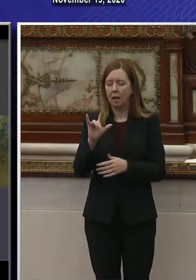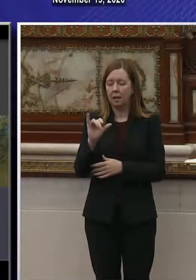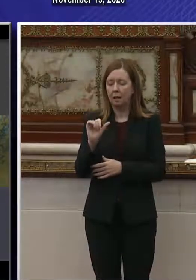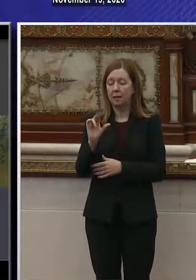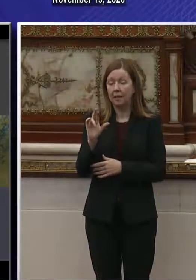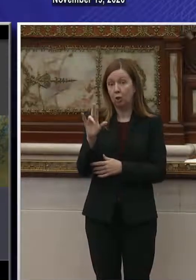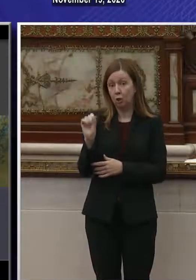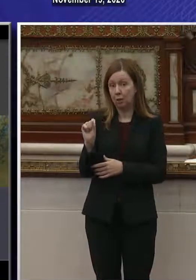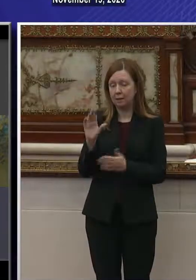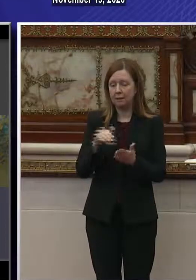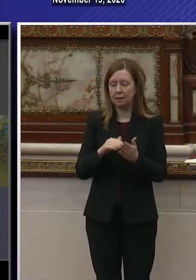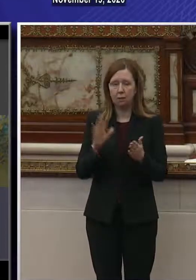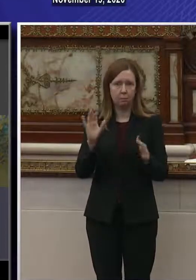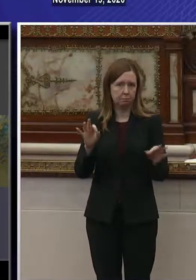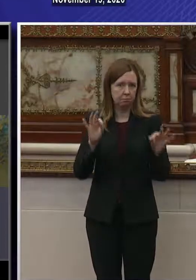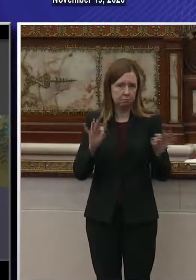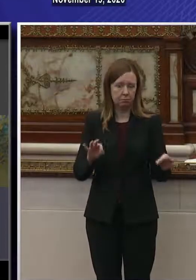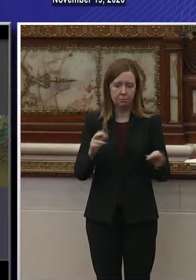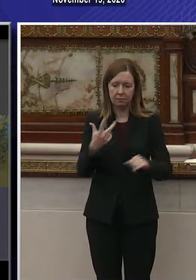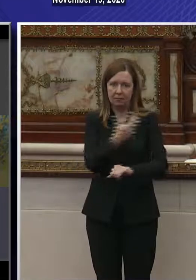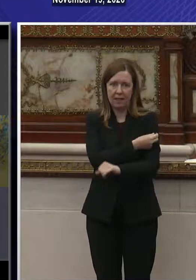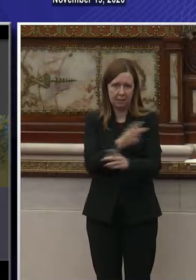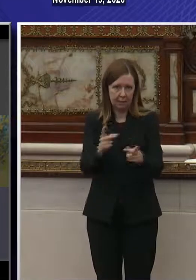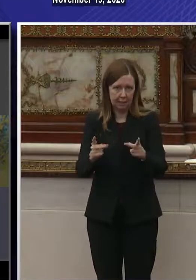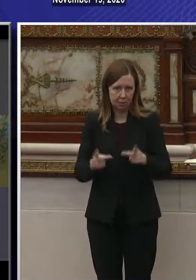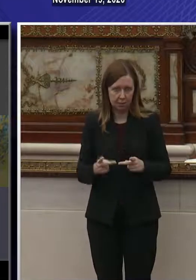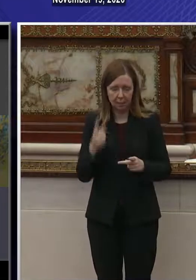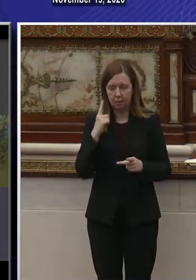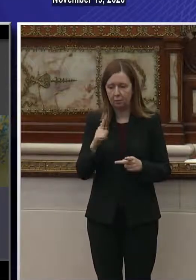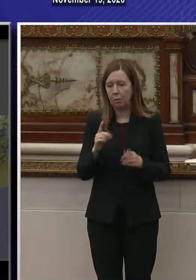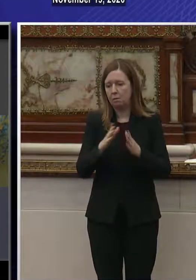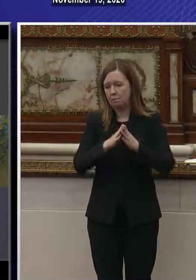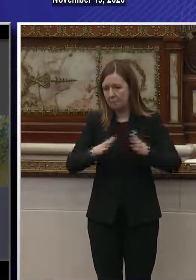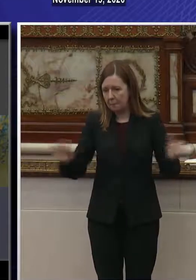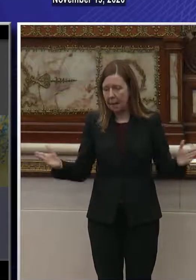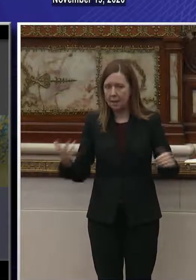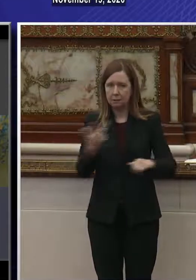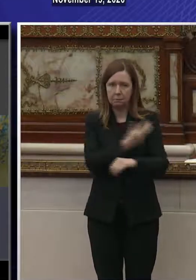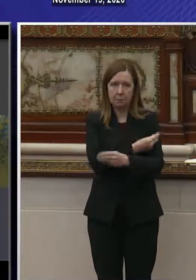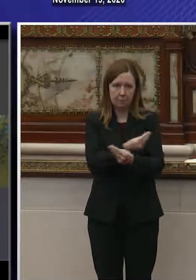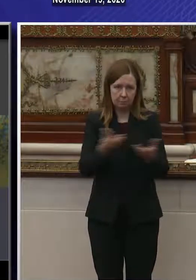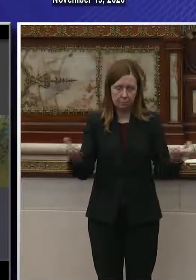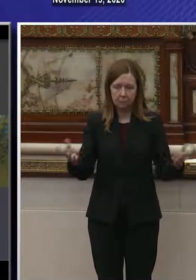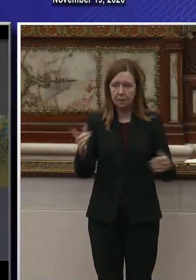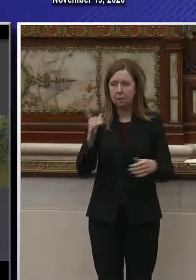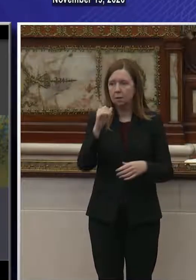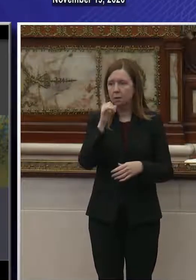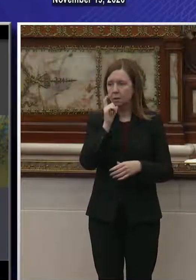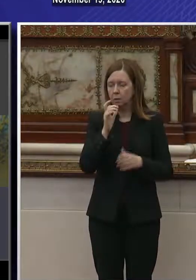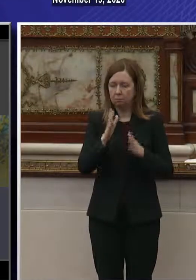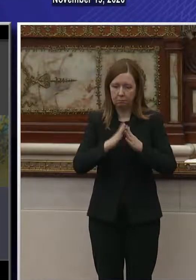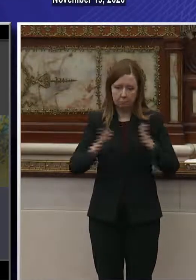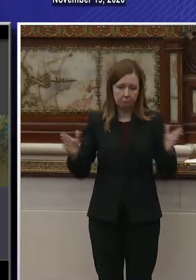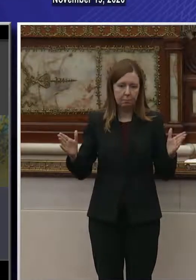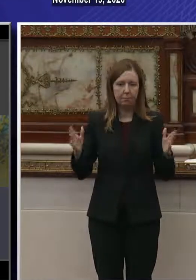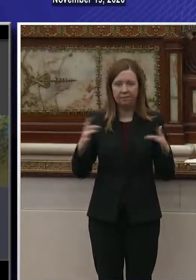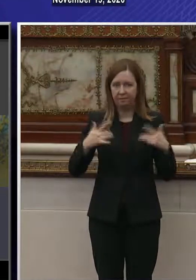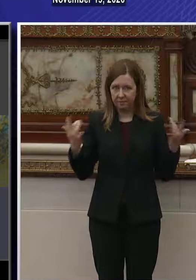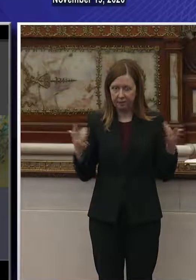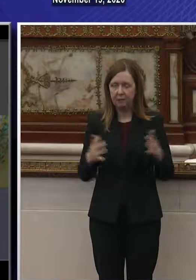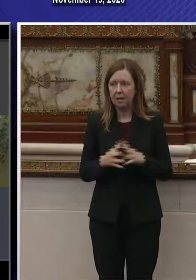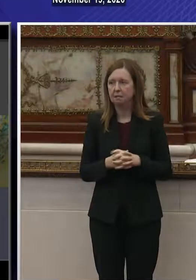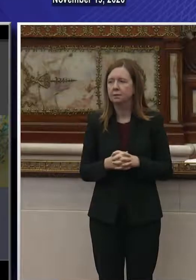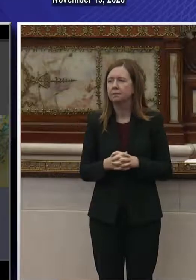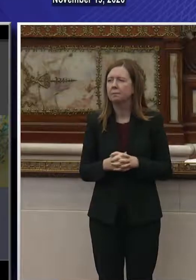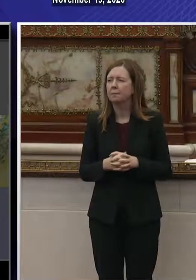Center would make an ideal vaccination site for mass public vaccinations or a mass vaccination event.